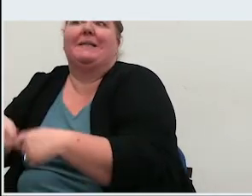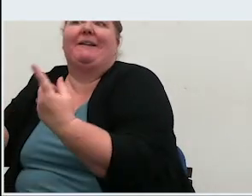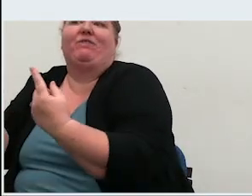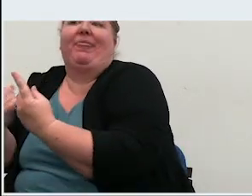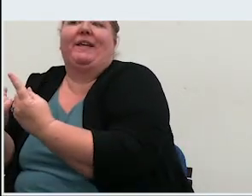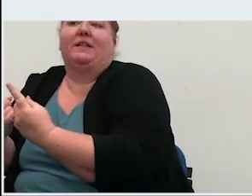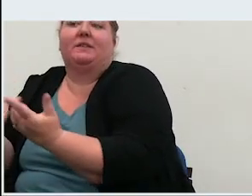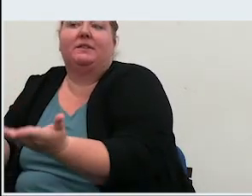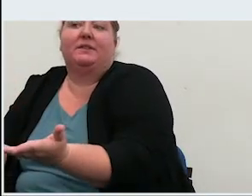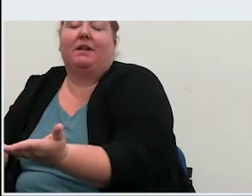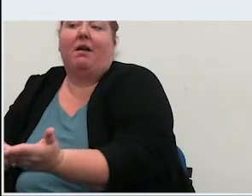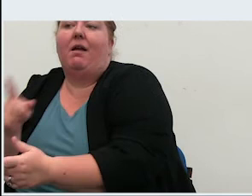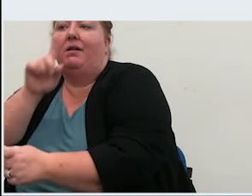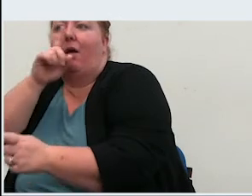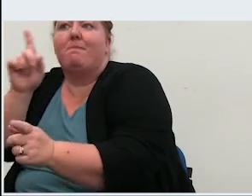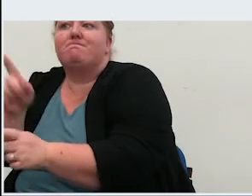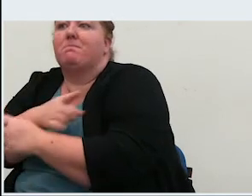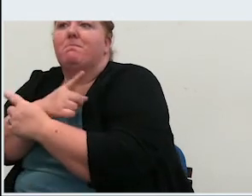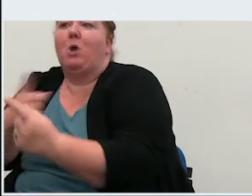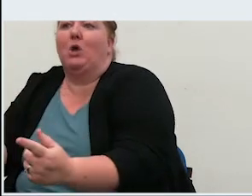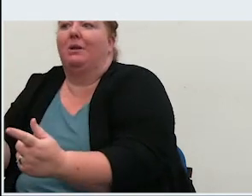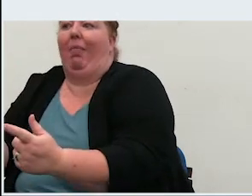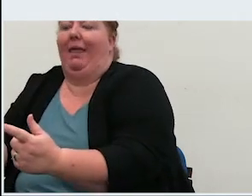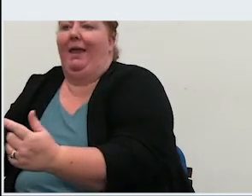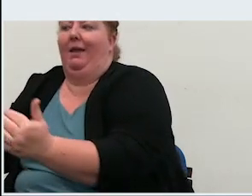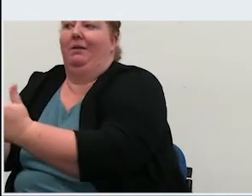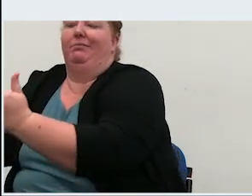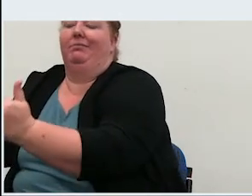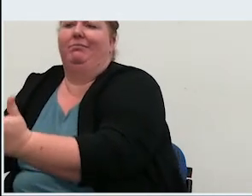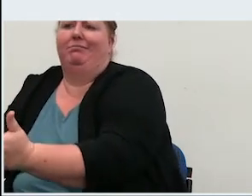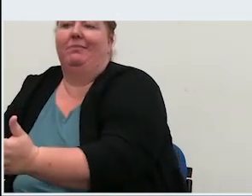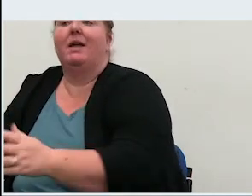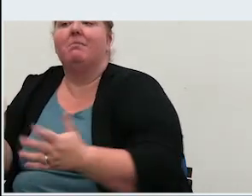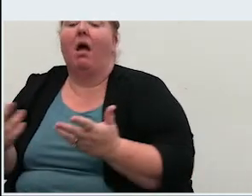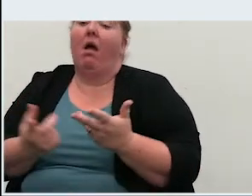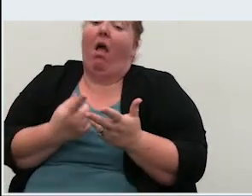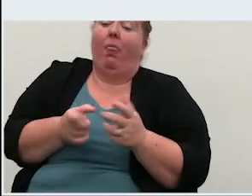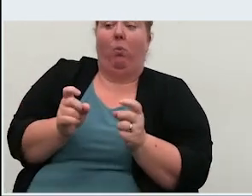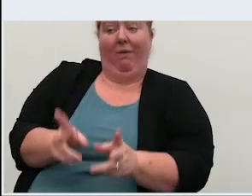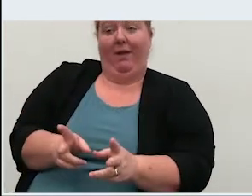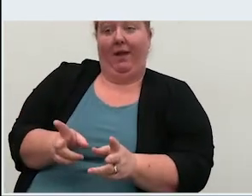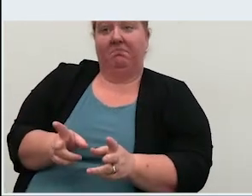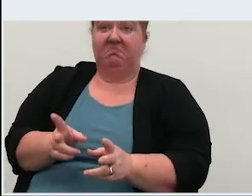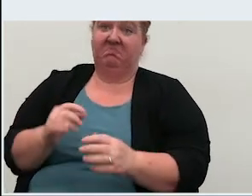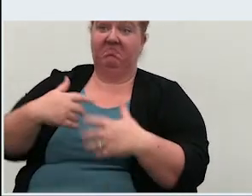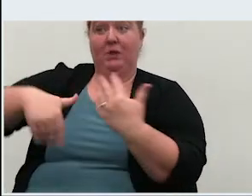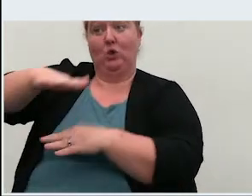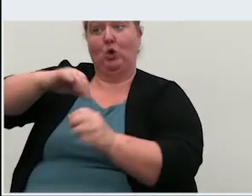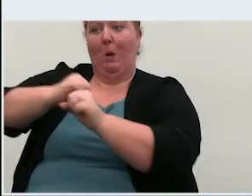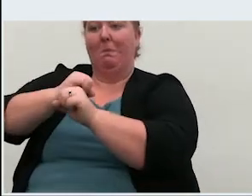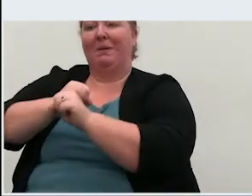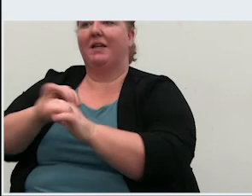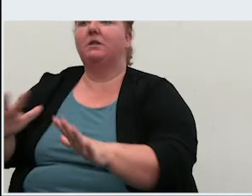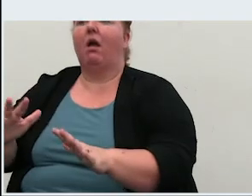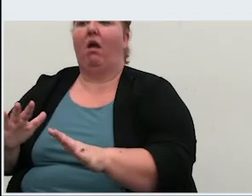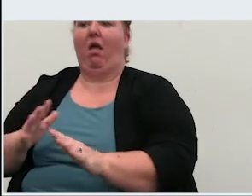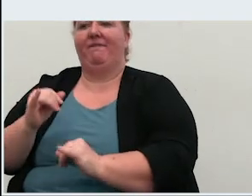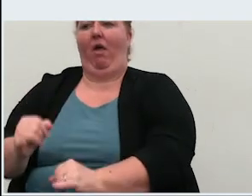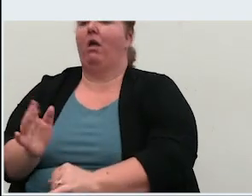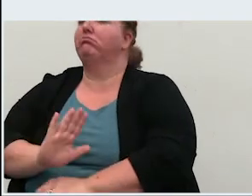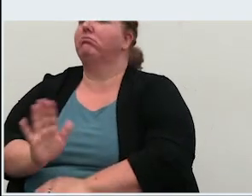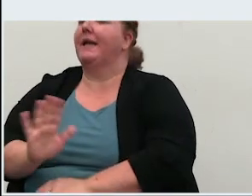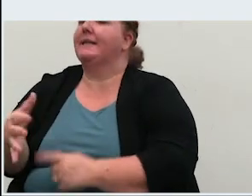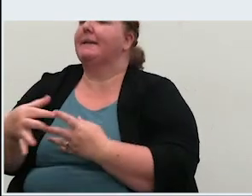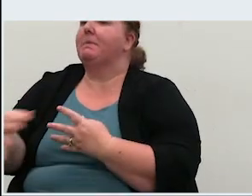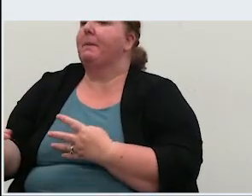two things that can't possibly be reconciled. But in another way, I think social media is not the cause of that, but it's the